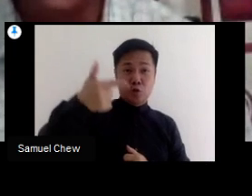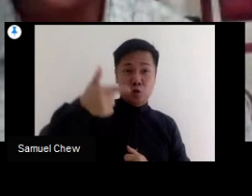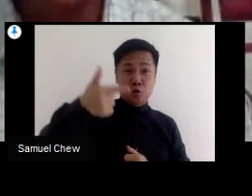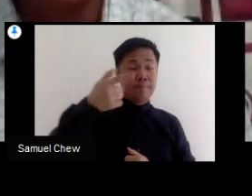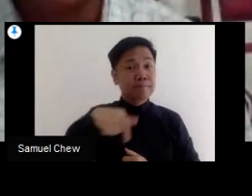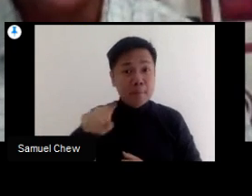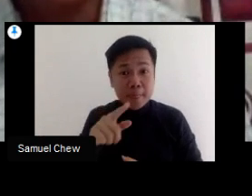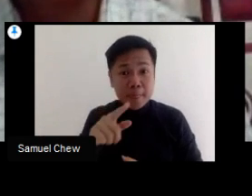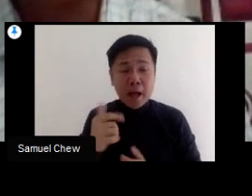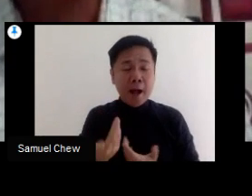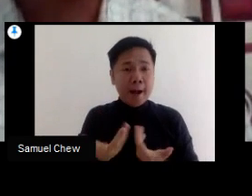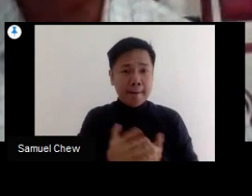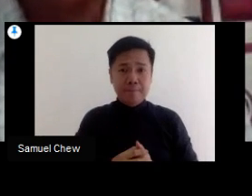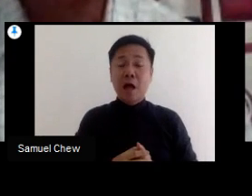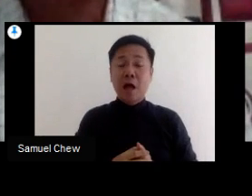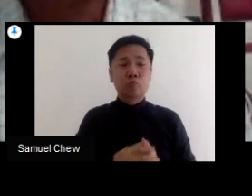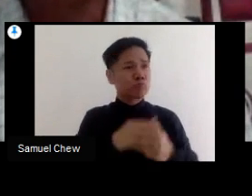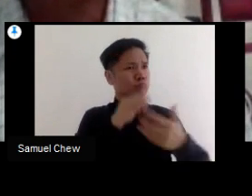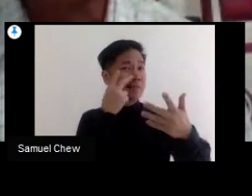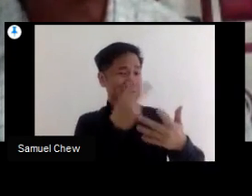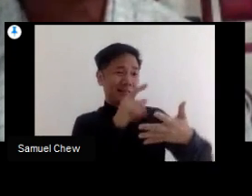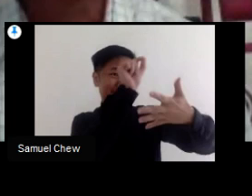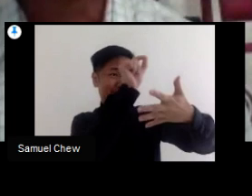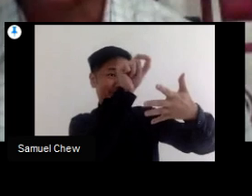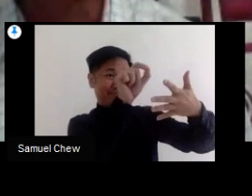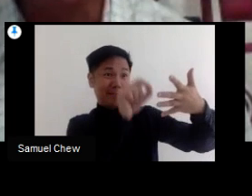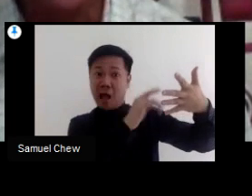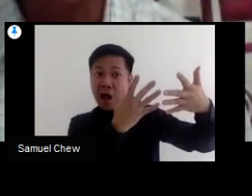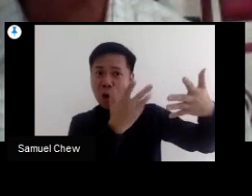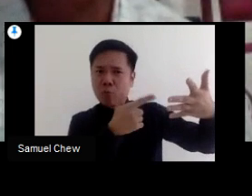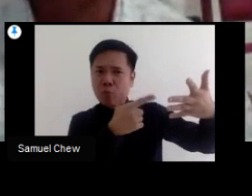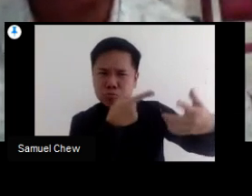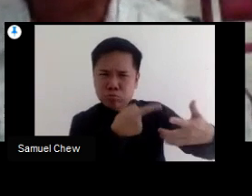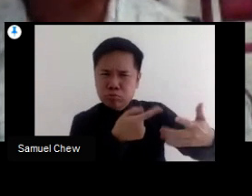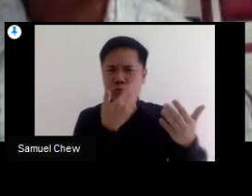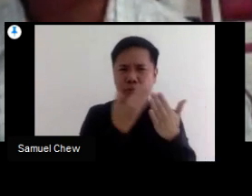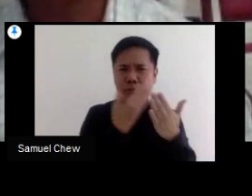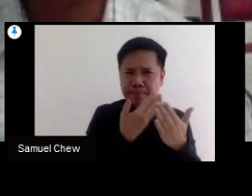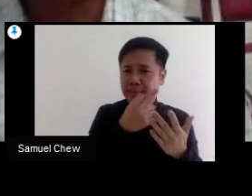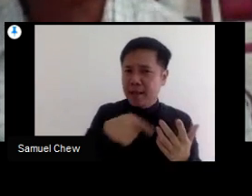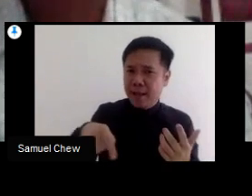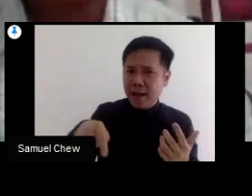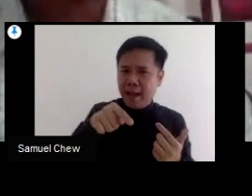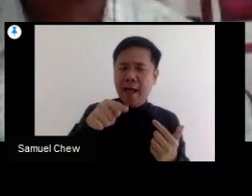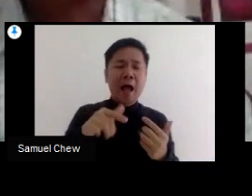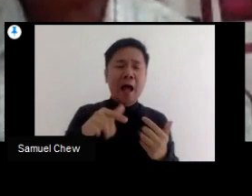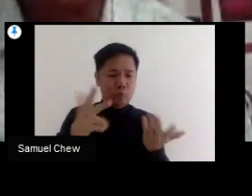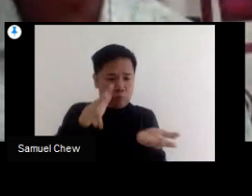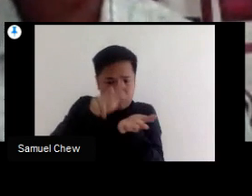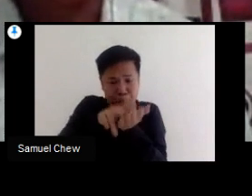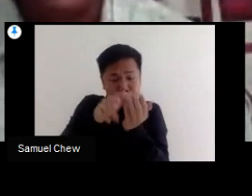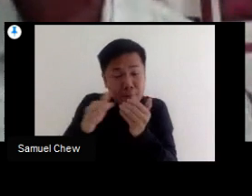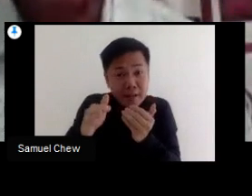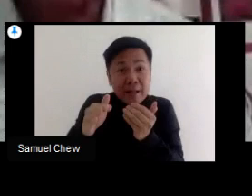300 indicators and is thoroughly customized in keeping with the outcomes of program implementation and availability of data across the